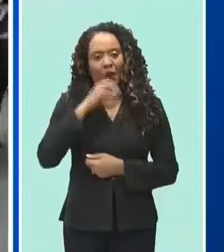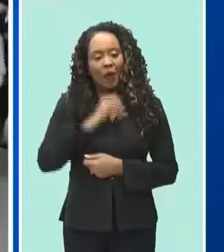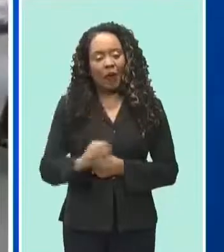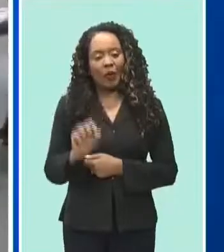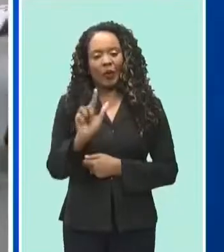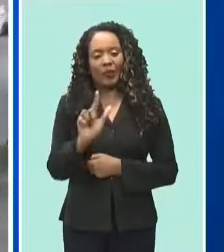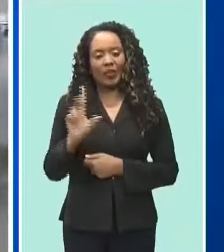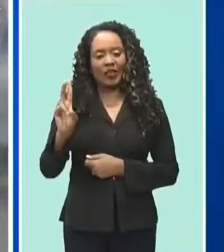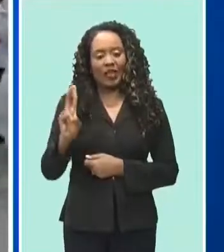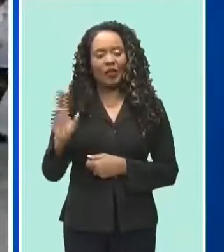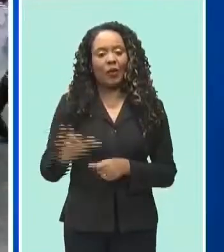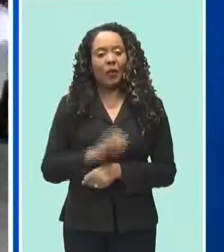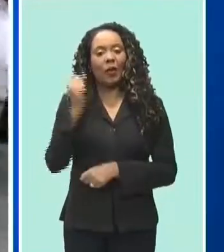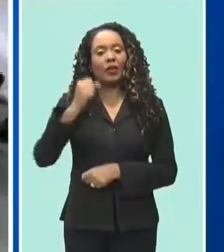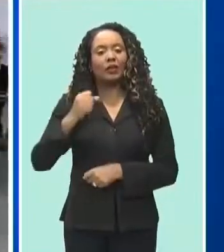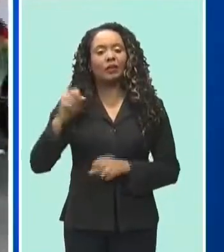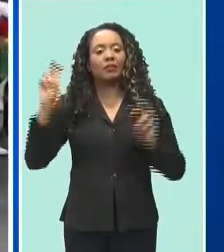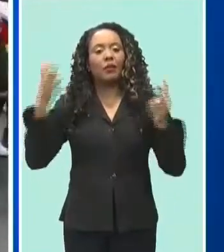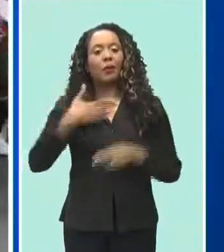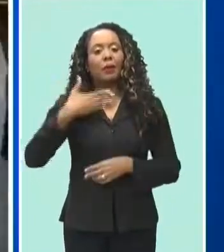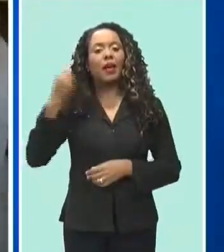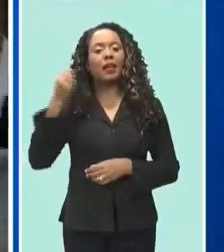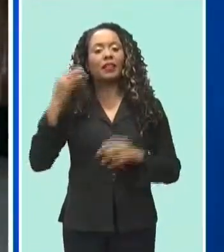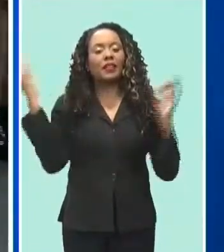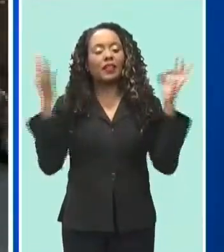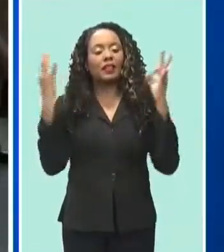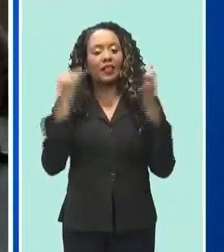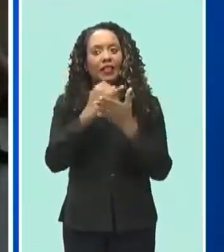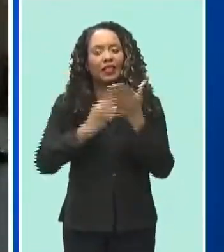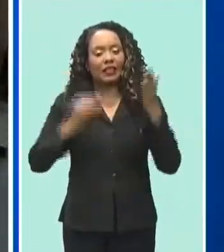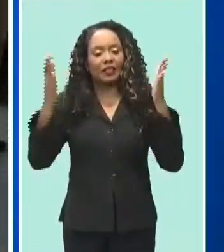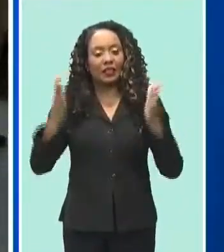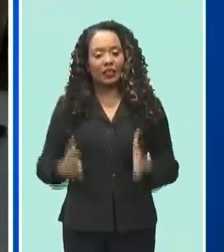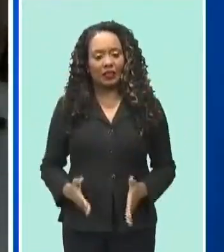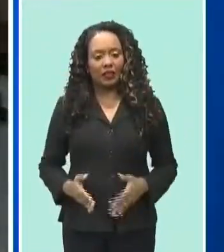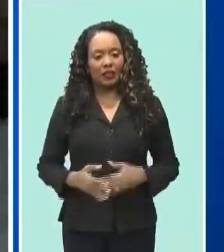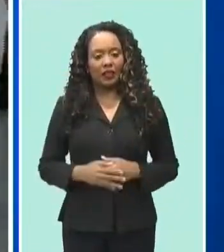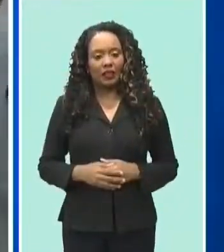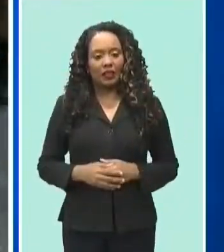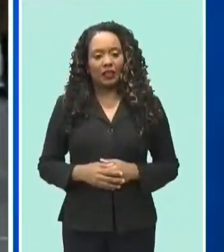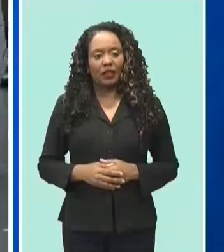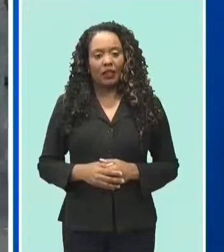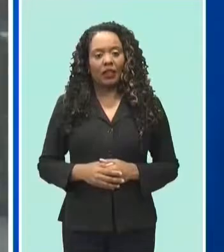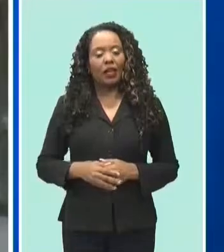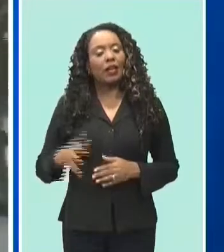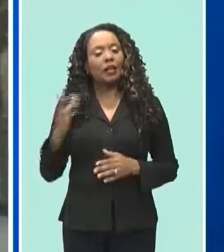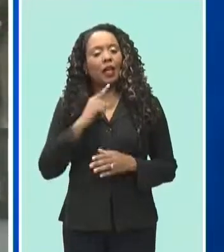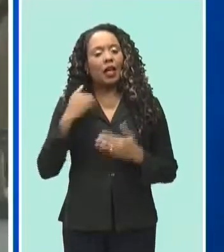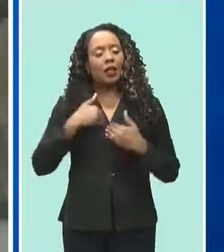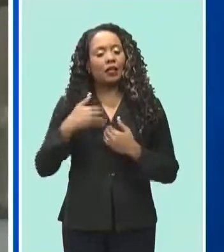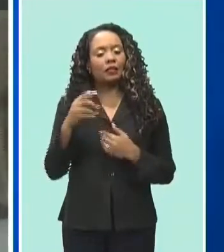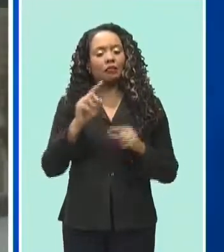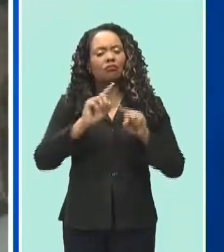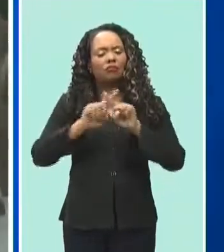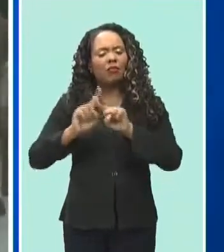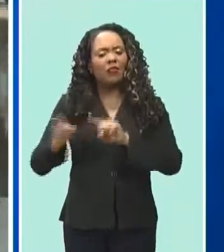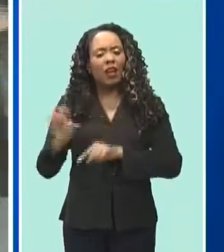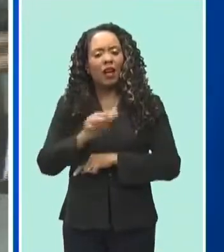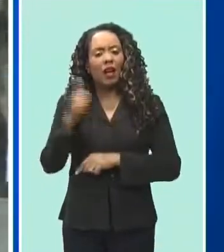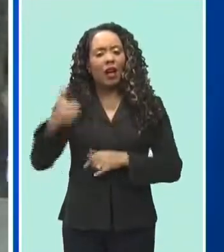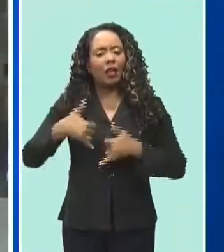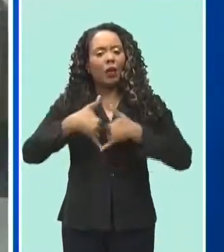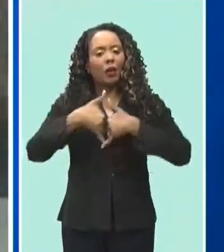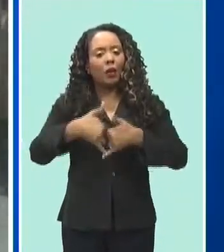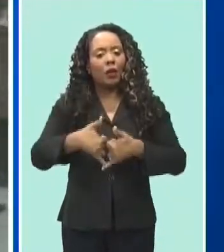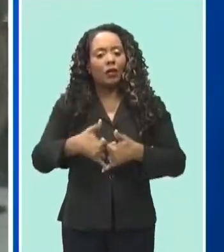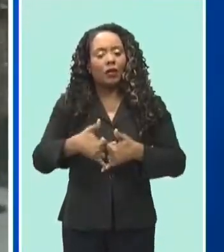the Robert Weeks Award for Best Festival Designer. The band, the Golden Coast at Kadooment, picked up several other awards,